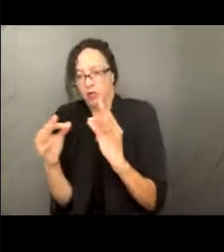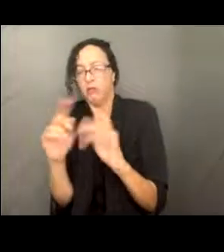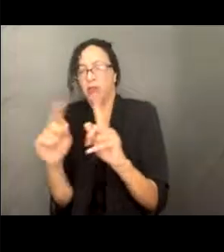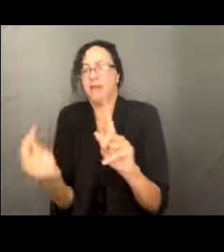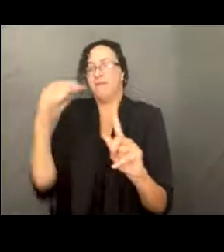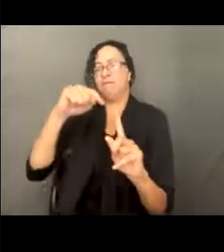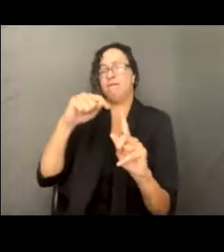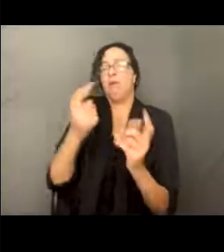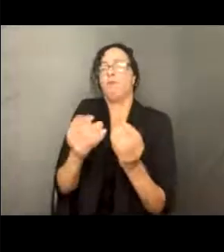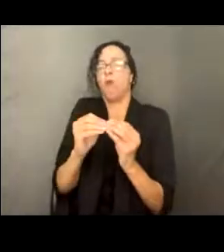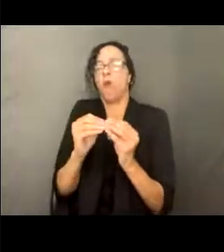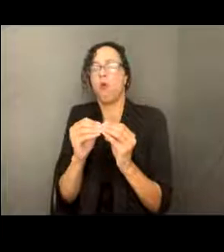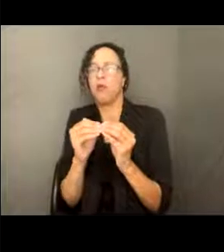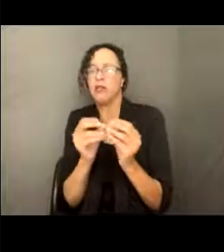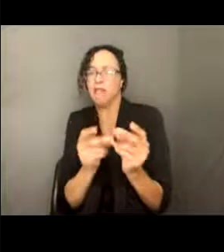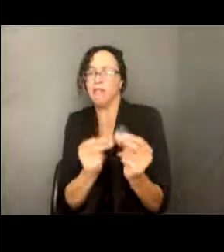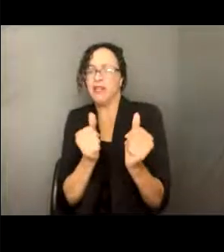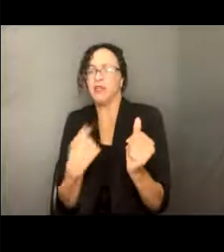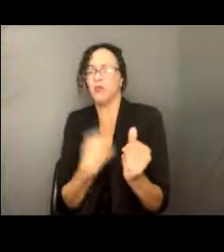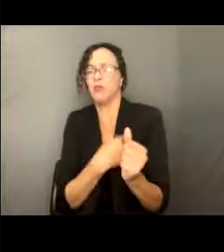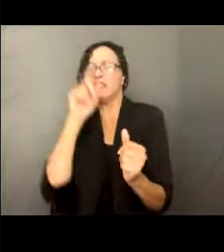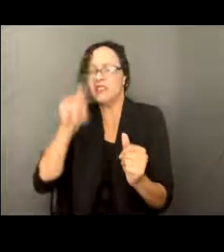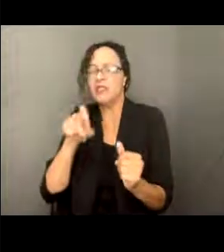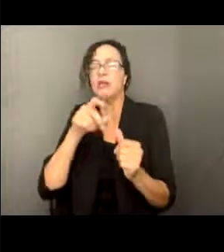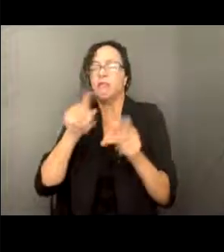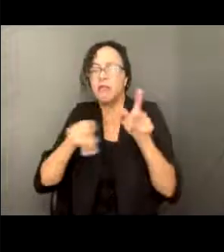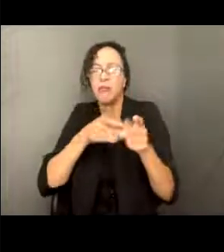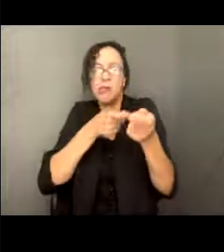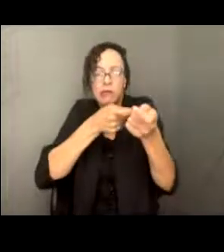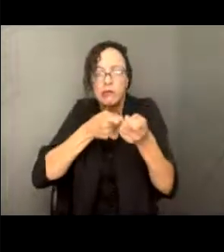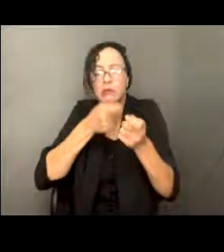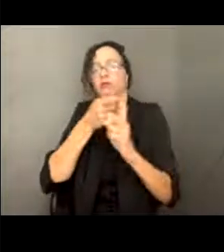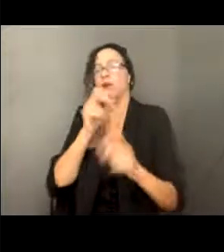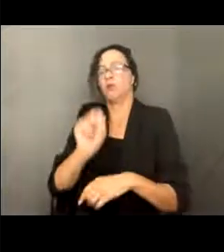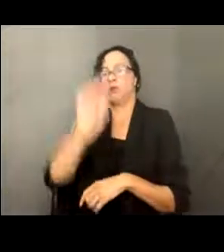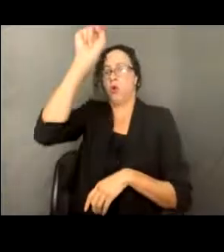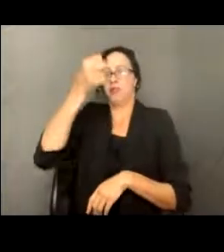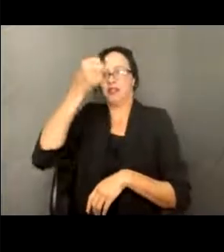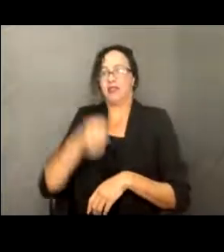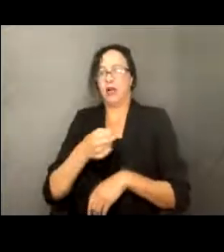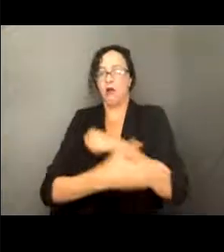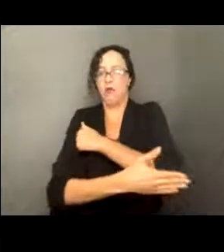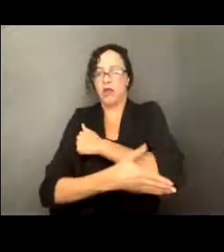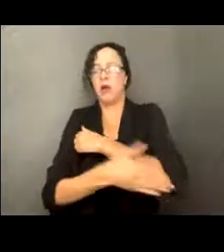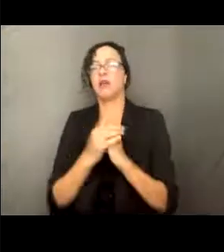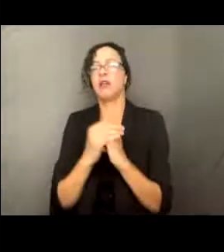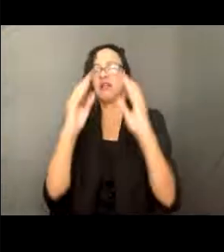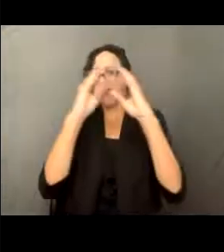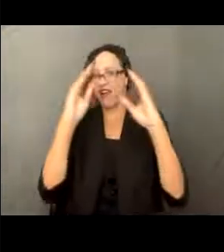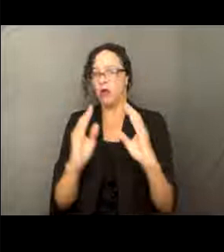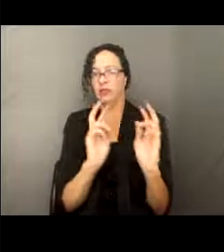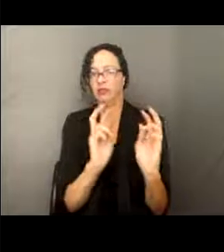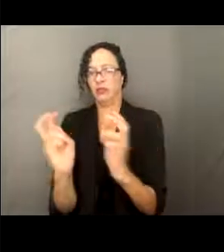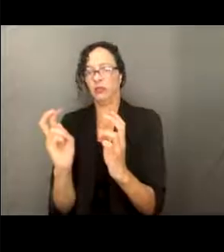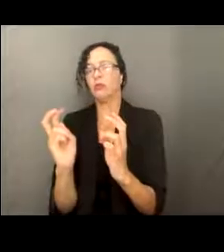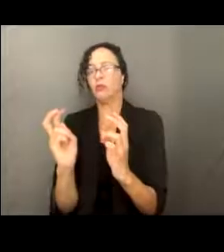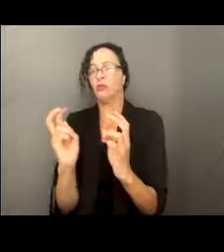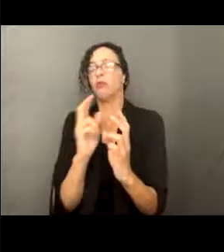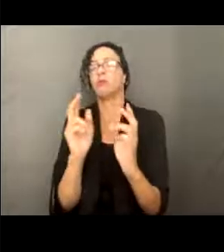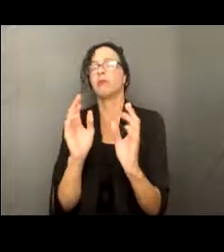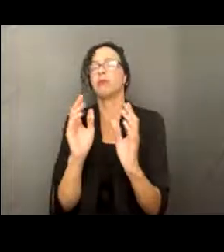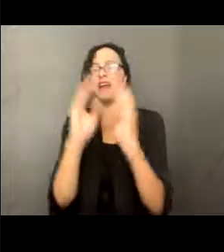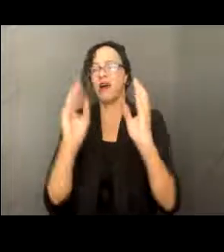get people in from our North and South County. The housing is a project ongoing, has been ongoing in the 50 years